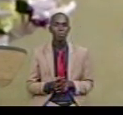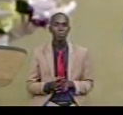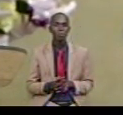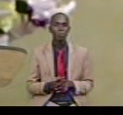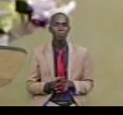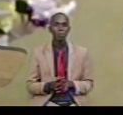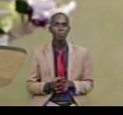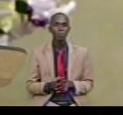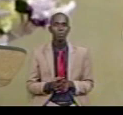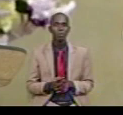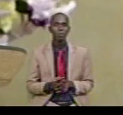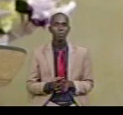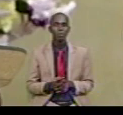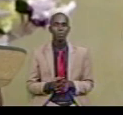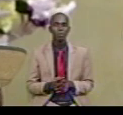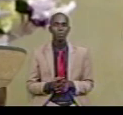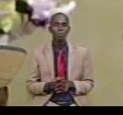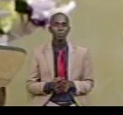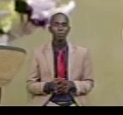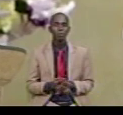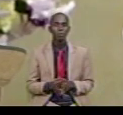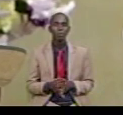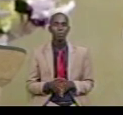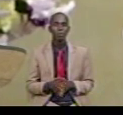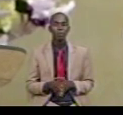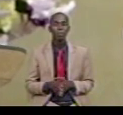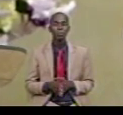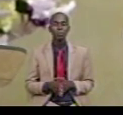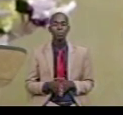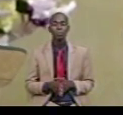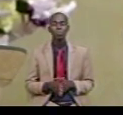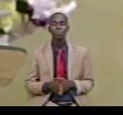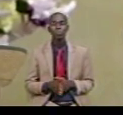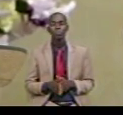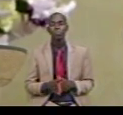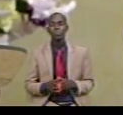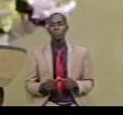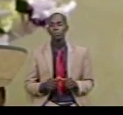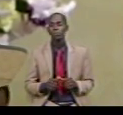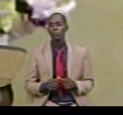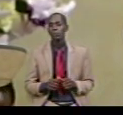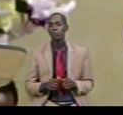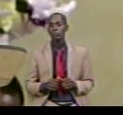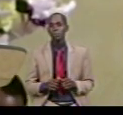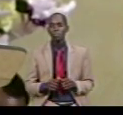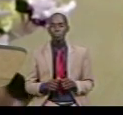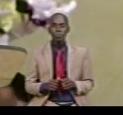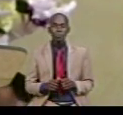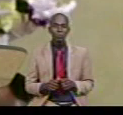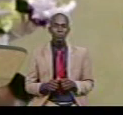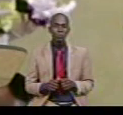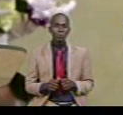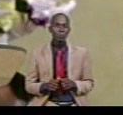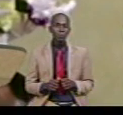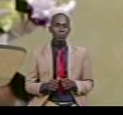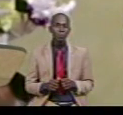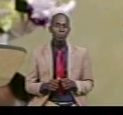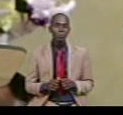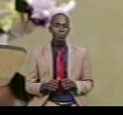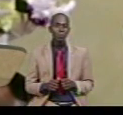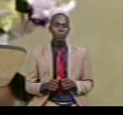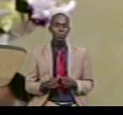this heavenward journey. Looking ahead, we embrace responsibilities as stewards of